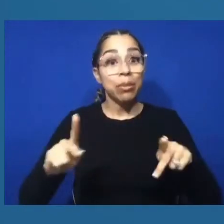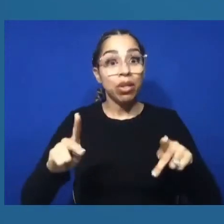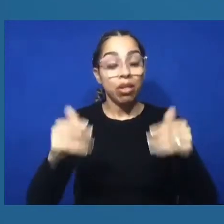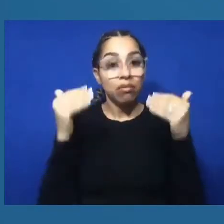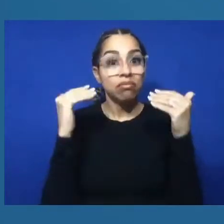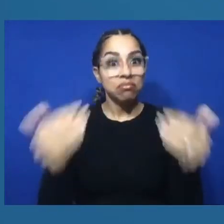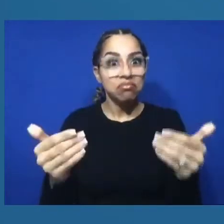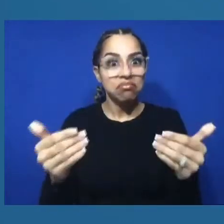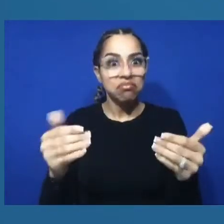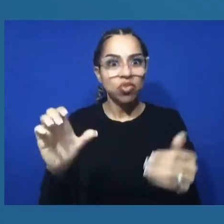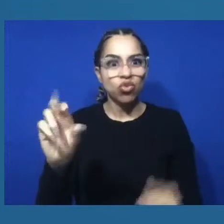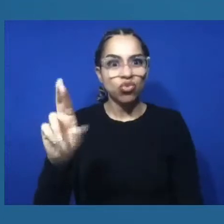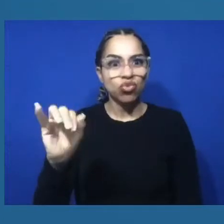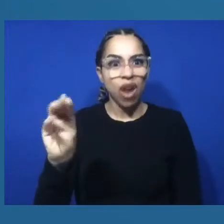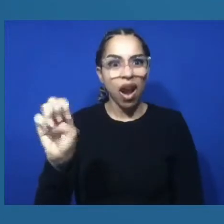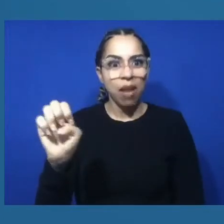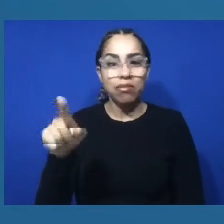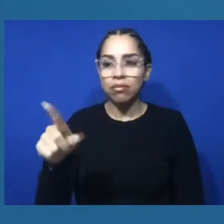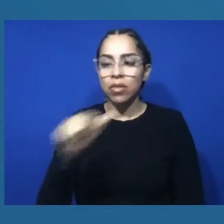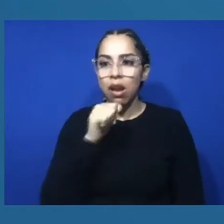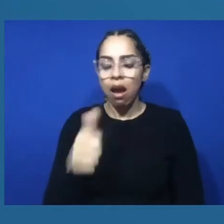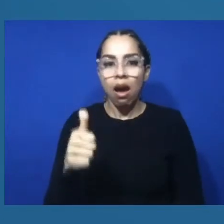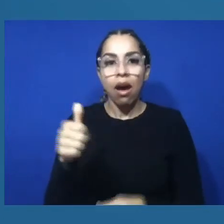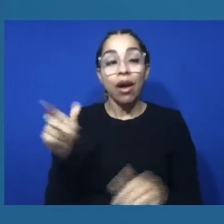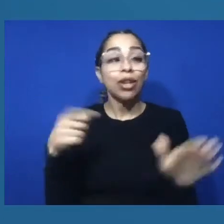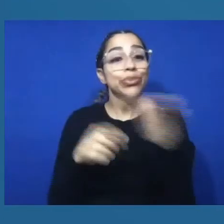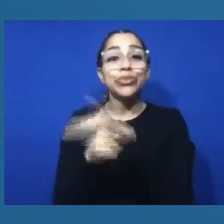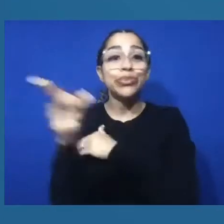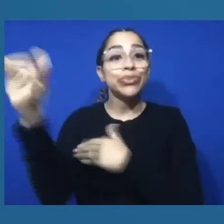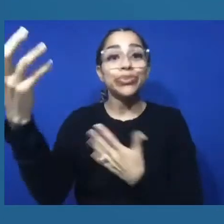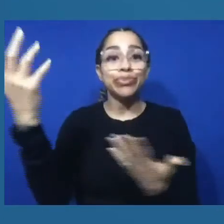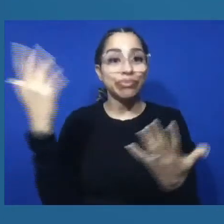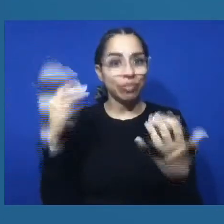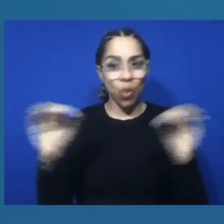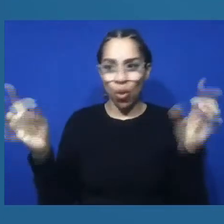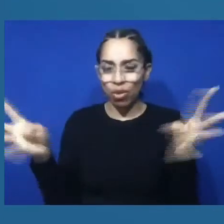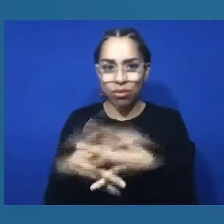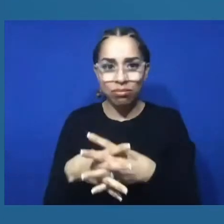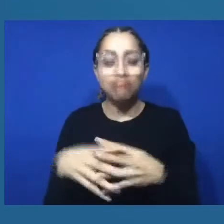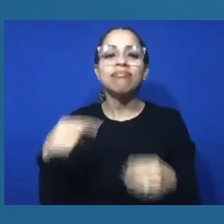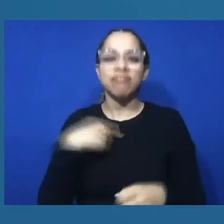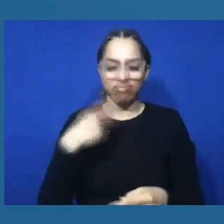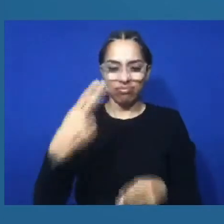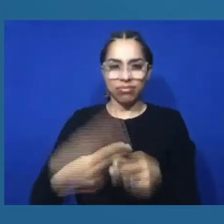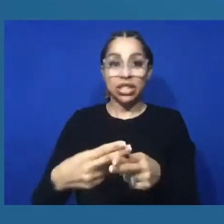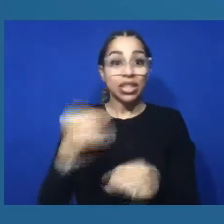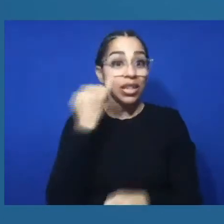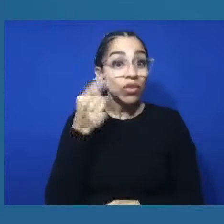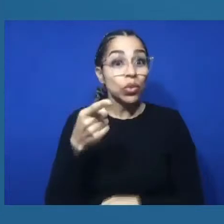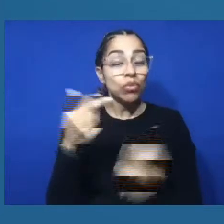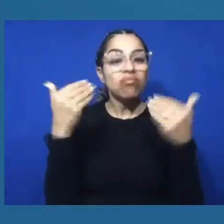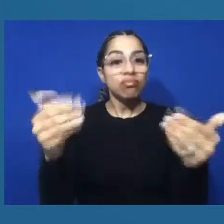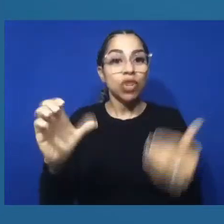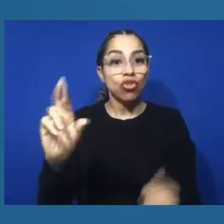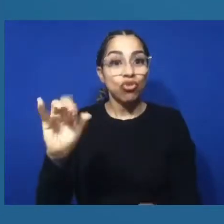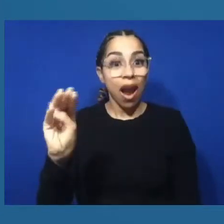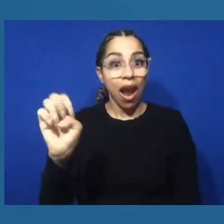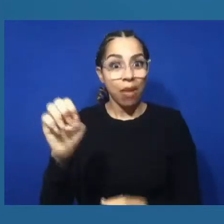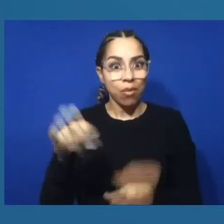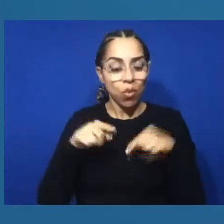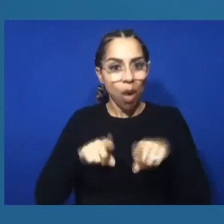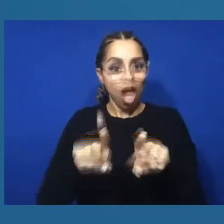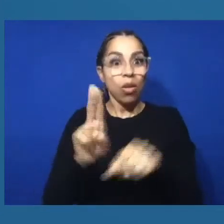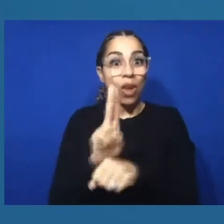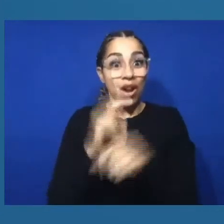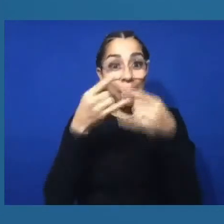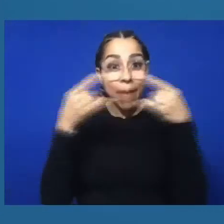And I have said I would consider language that says if you commit a crime while wearing a mask, there should be enhanced penalties, and the process is not over yet.